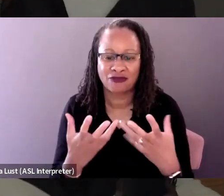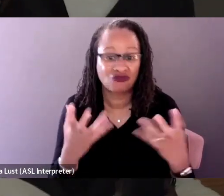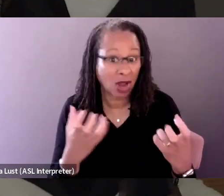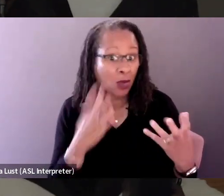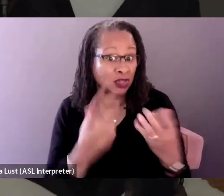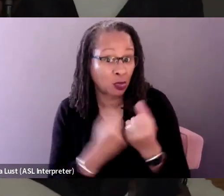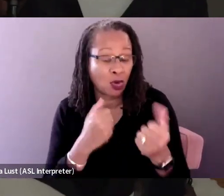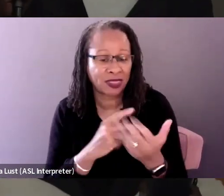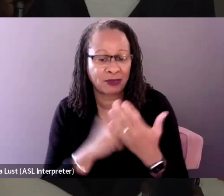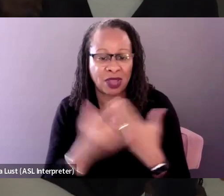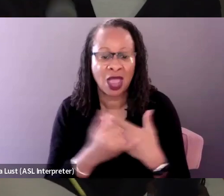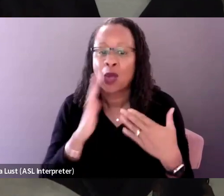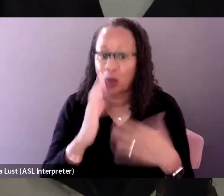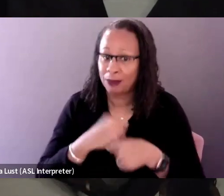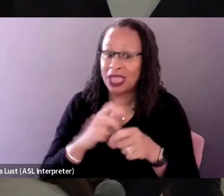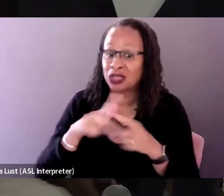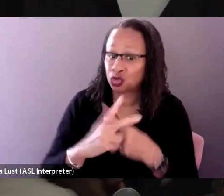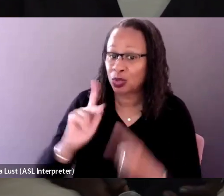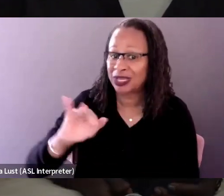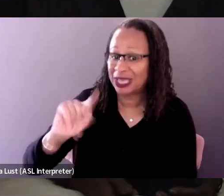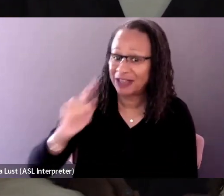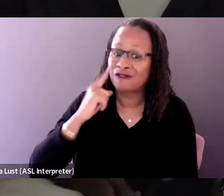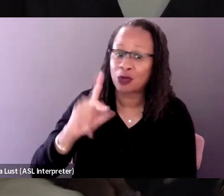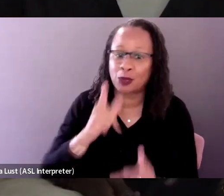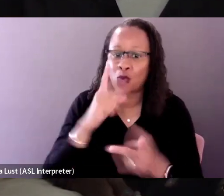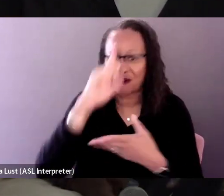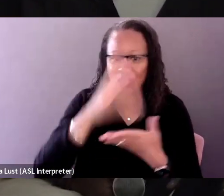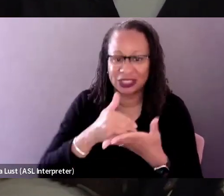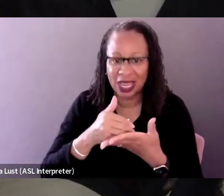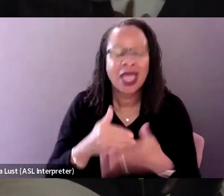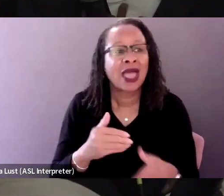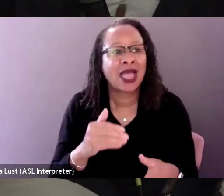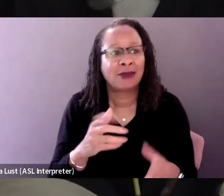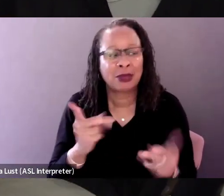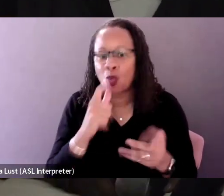a toolkit for people who are freaked out by this and want to scrub their digital footprints.